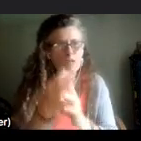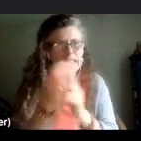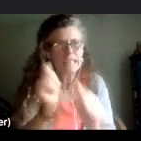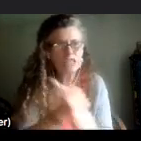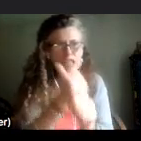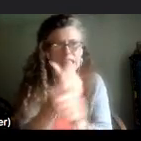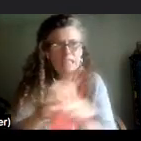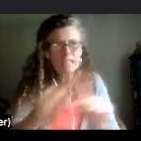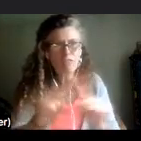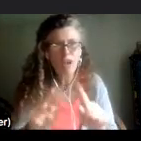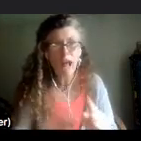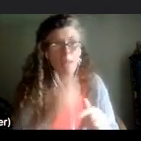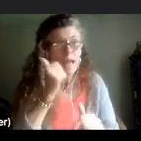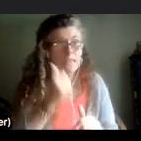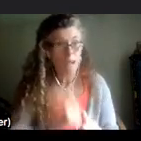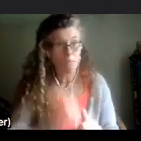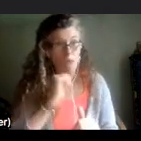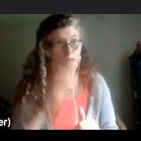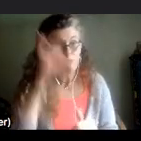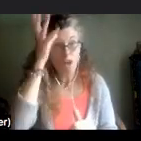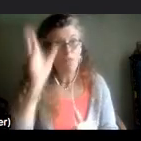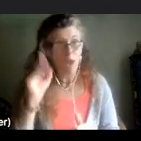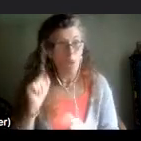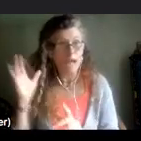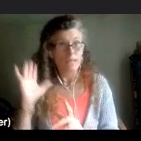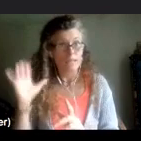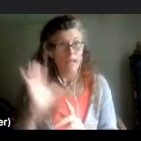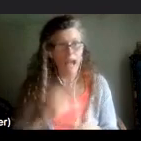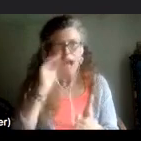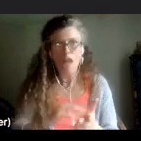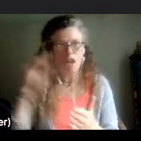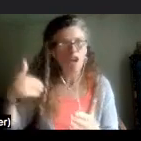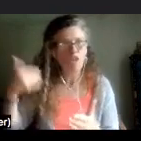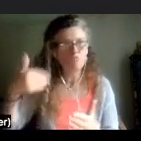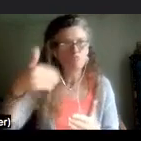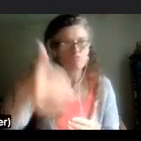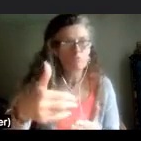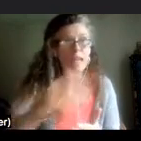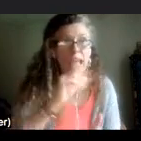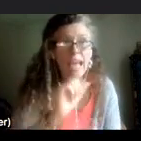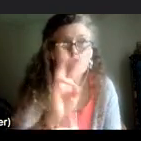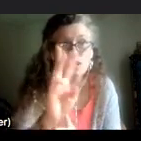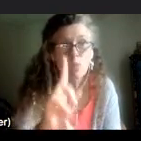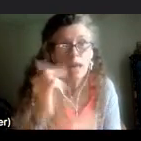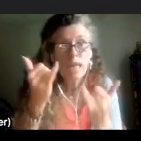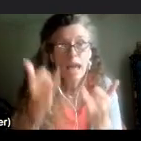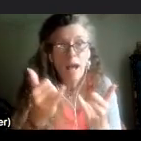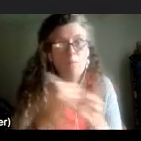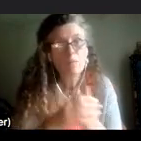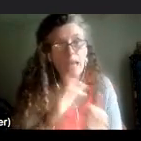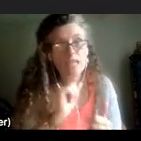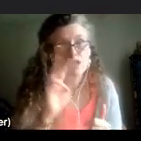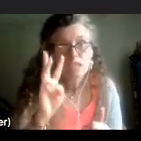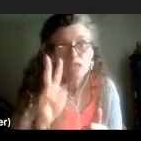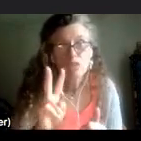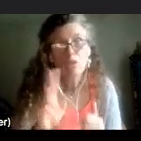very best, and I'm proud of the father that I was. I learned a lot along the way. But, at the age of 61, having, now 62, but when